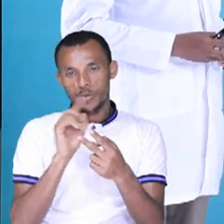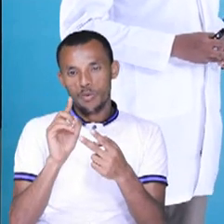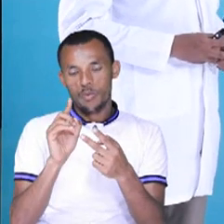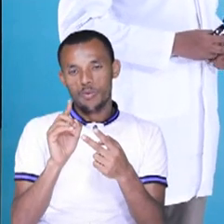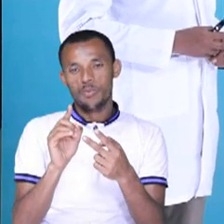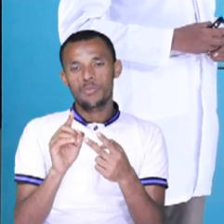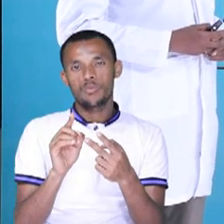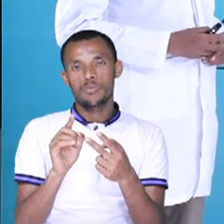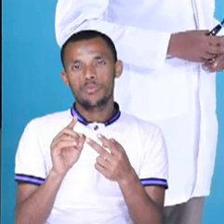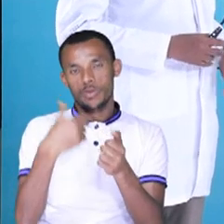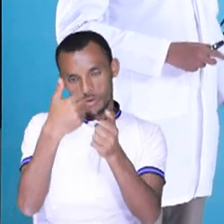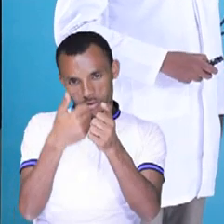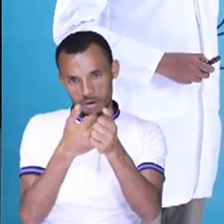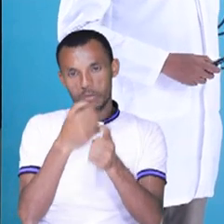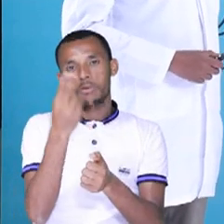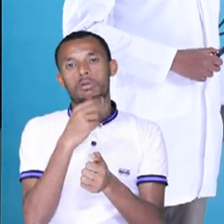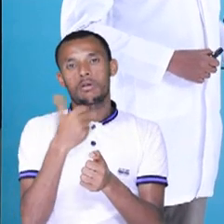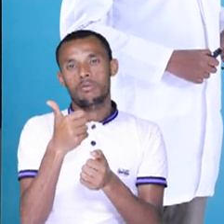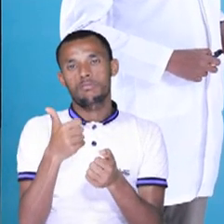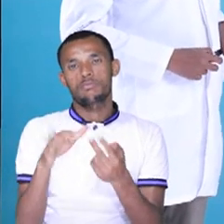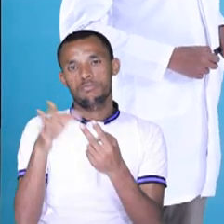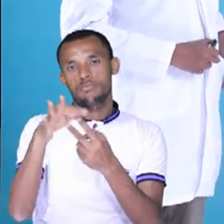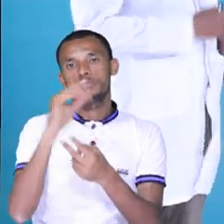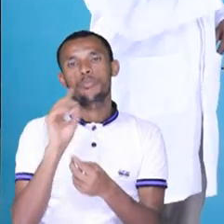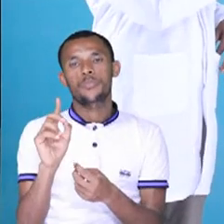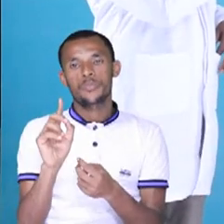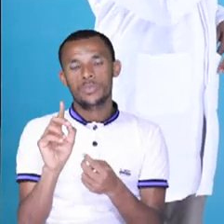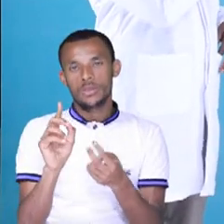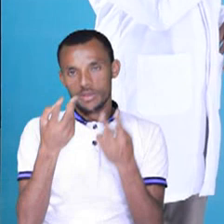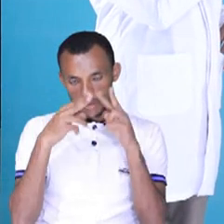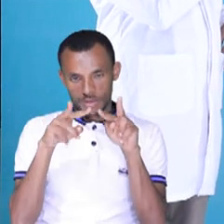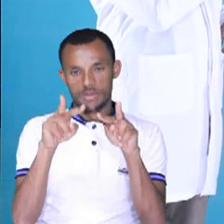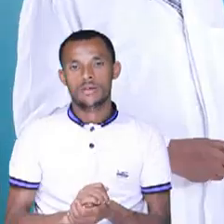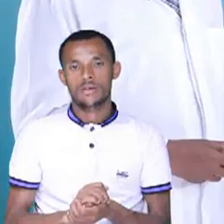Not important. The order is not important. So when you are looking,